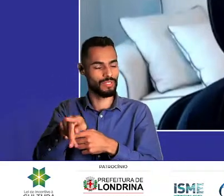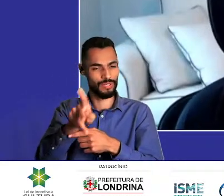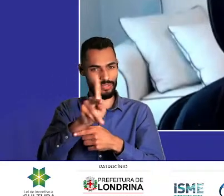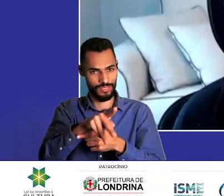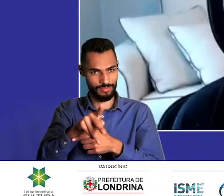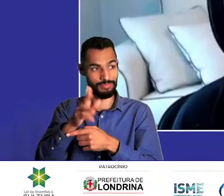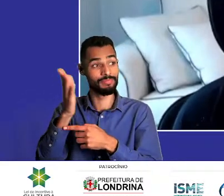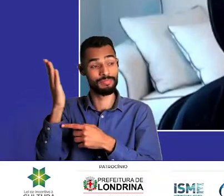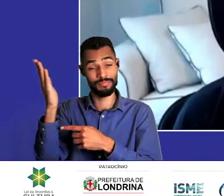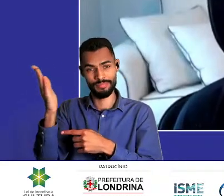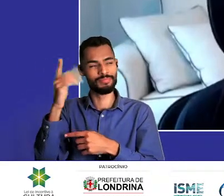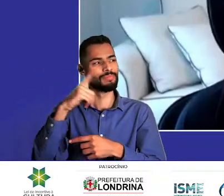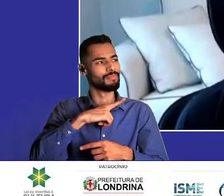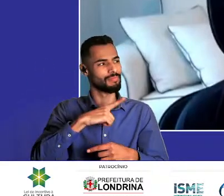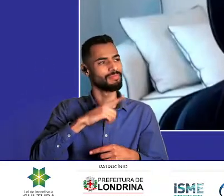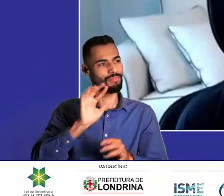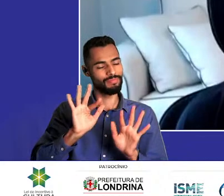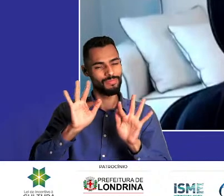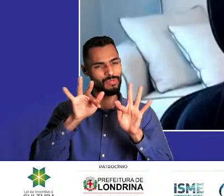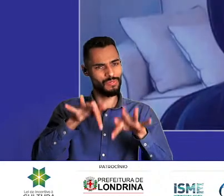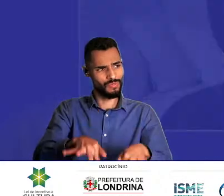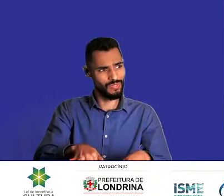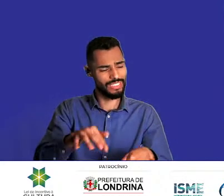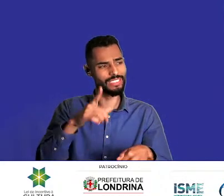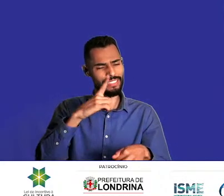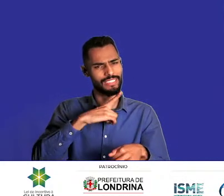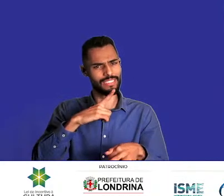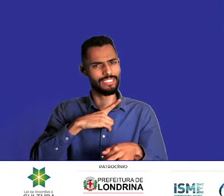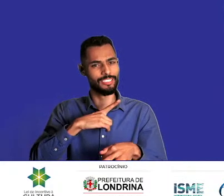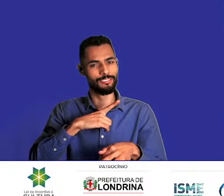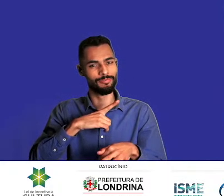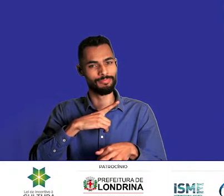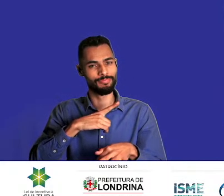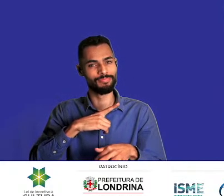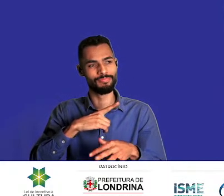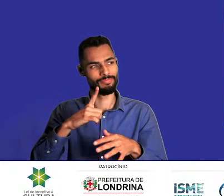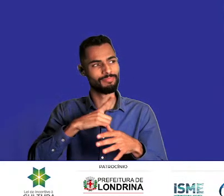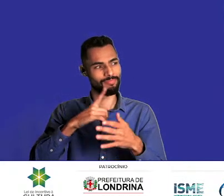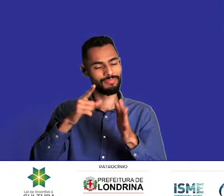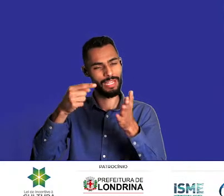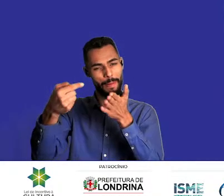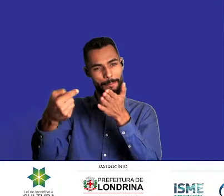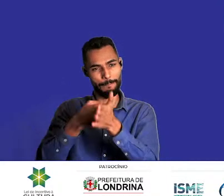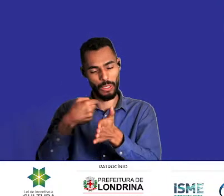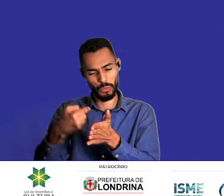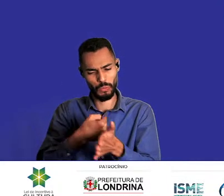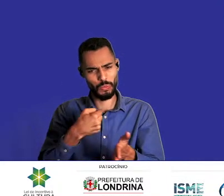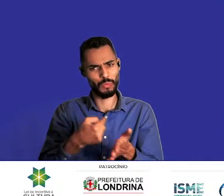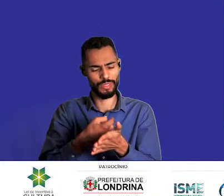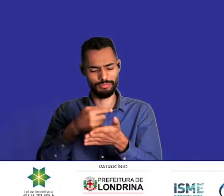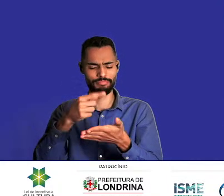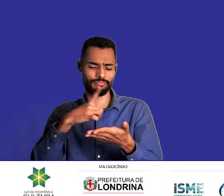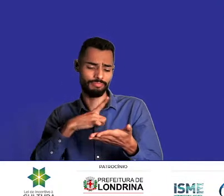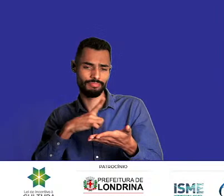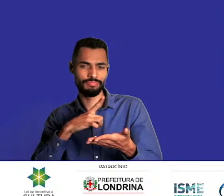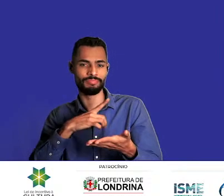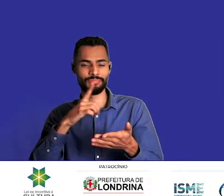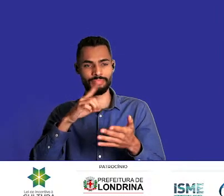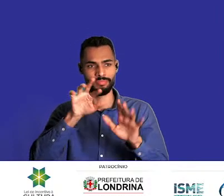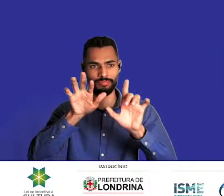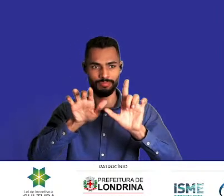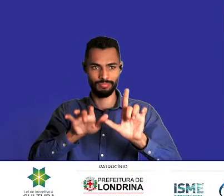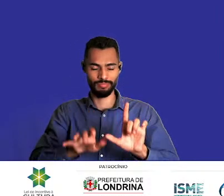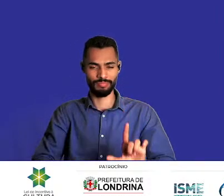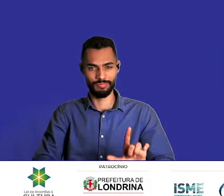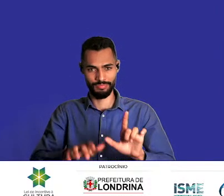take questions from Dr. Alba Oliveira and myself. Welcome, with all the